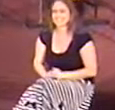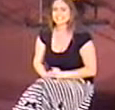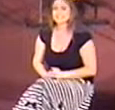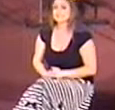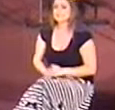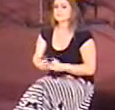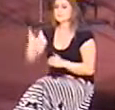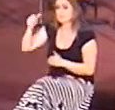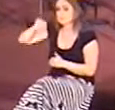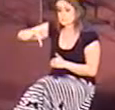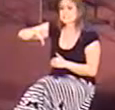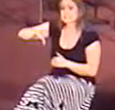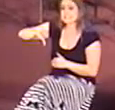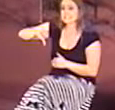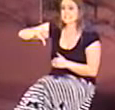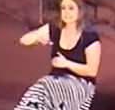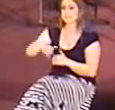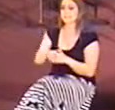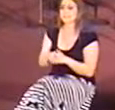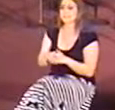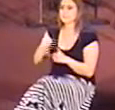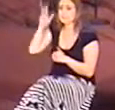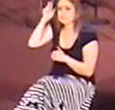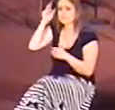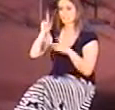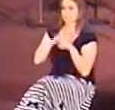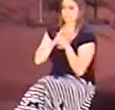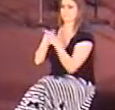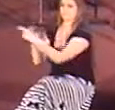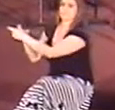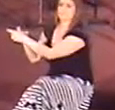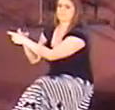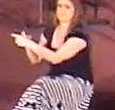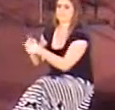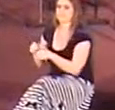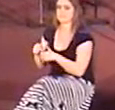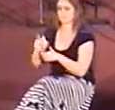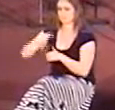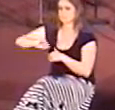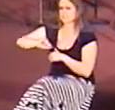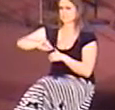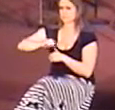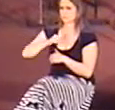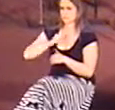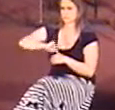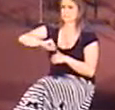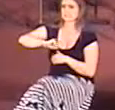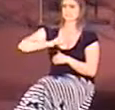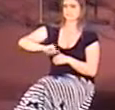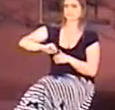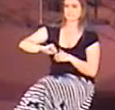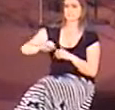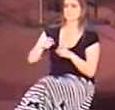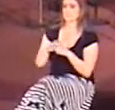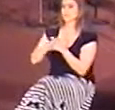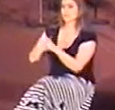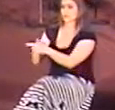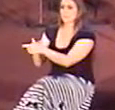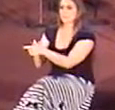is resist, and then the devil will run. You see, when it talks about him being a roaring lion, and he's waiting to devour